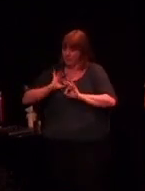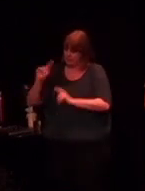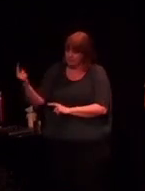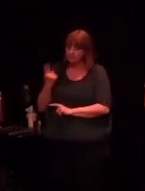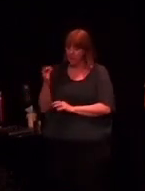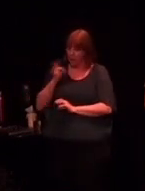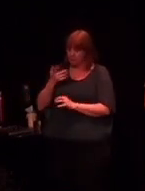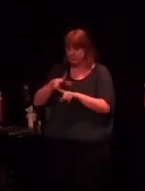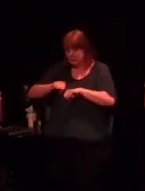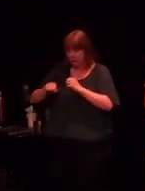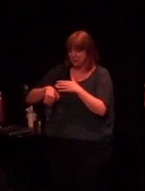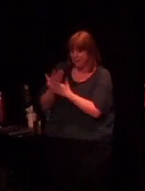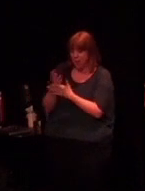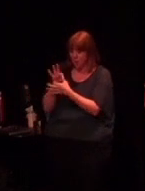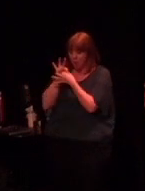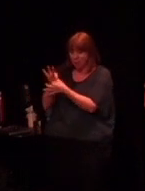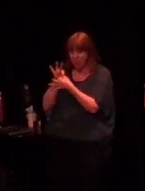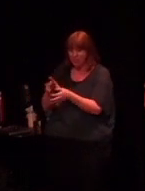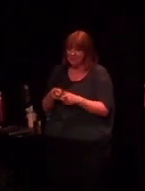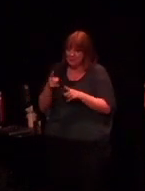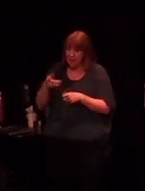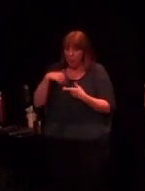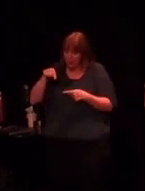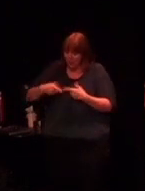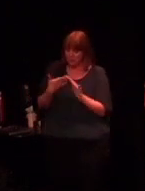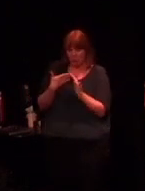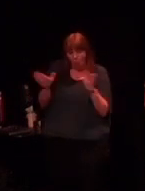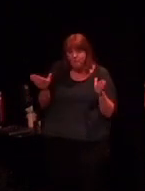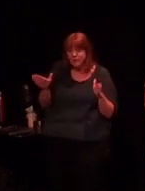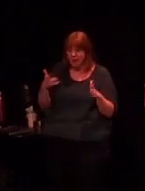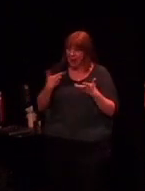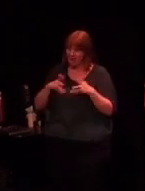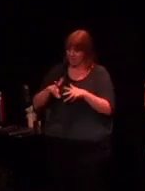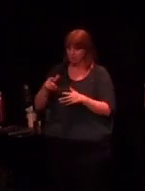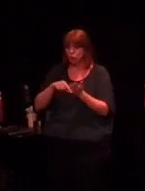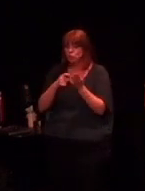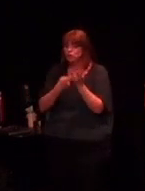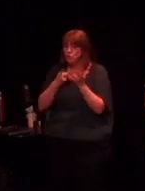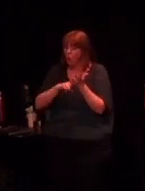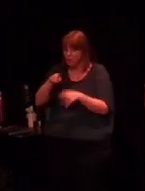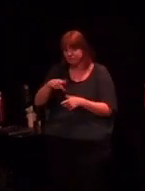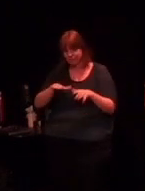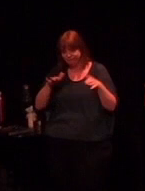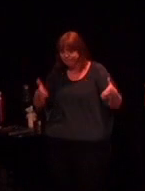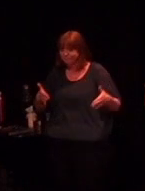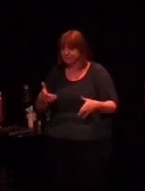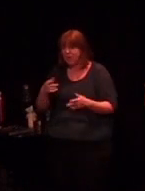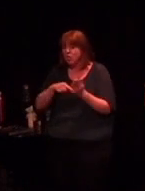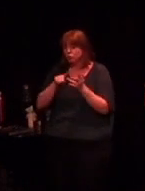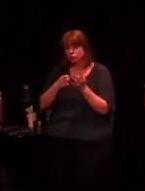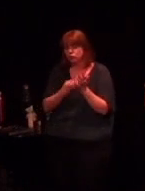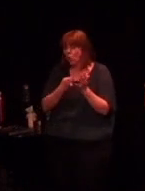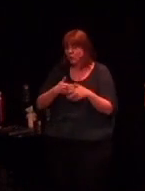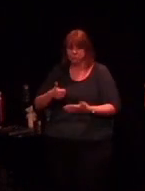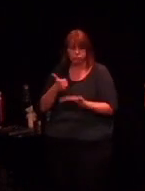me and we started to develop it together, and then they're like, I actually want this to be an open door. I've got this space at the Tron, so Tron are amazing actually for offering space